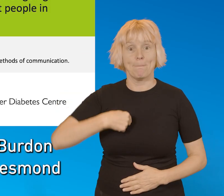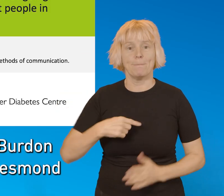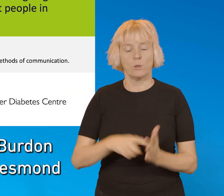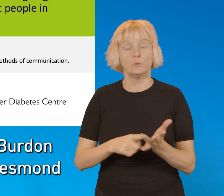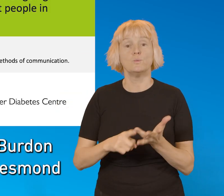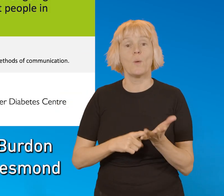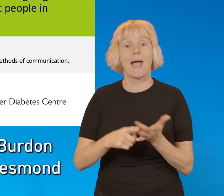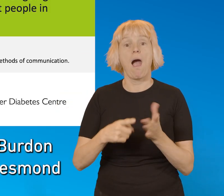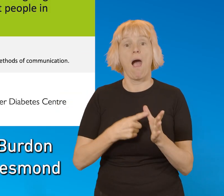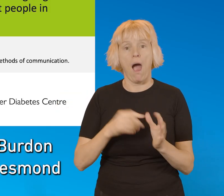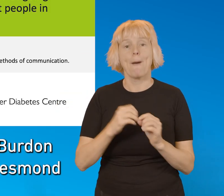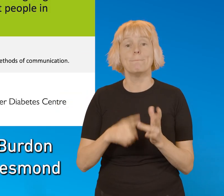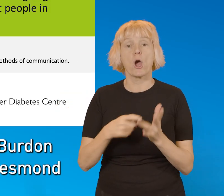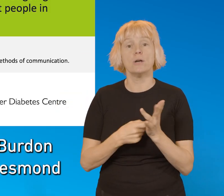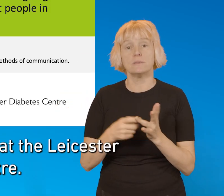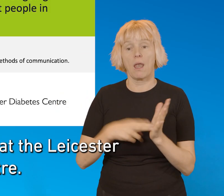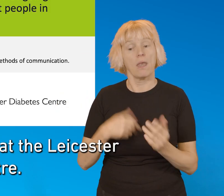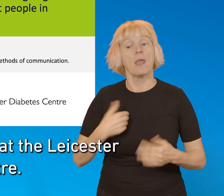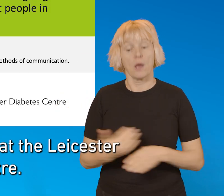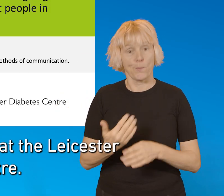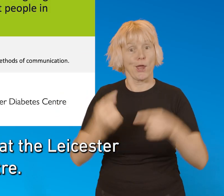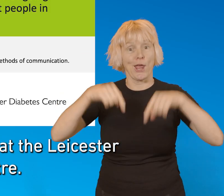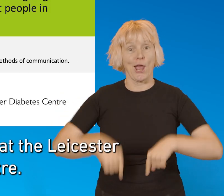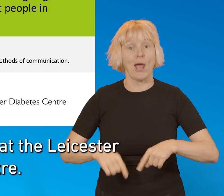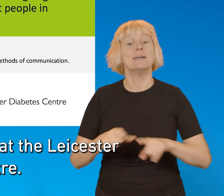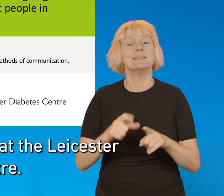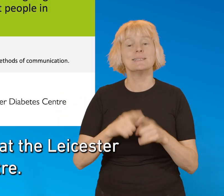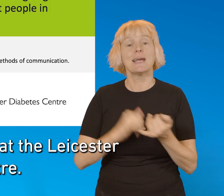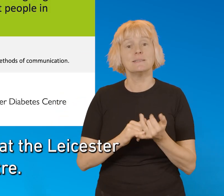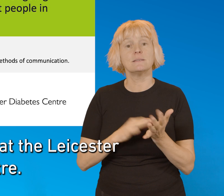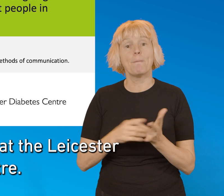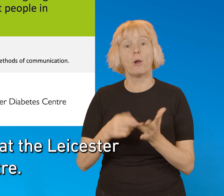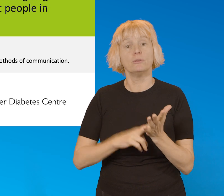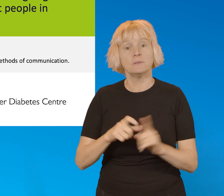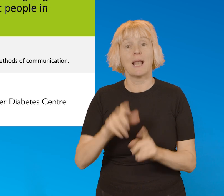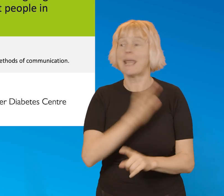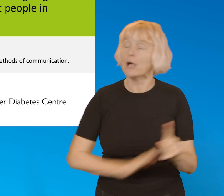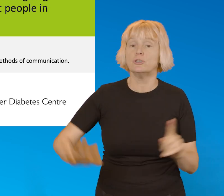Hello, my name is Julie Burden and I work in the DESMOND National Head Office team at the Leicester Diabetes Centre.